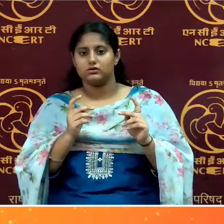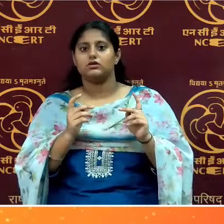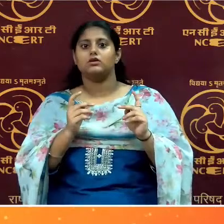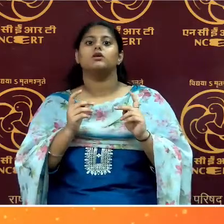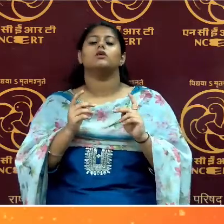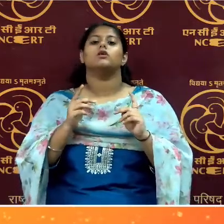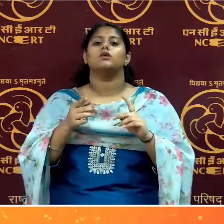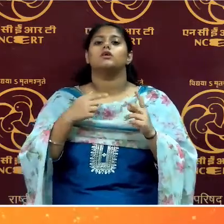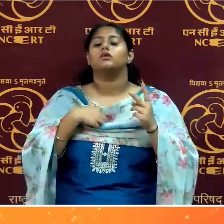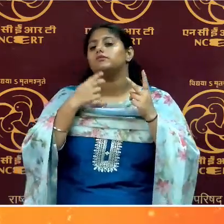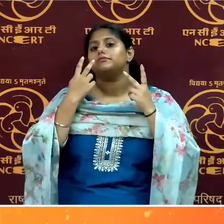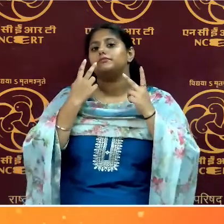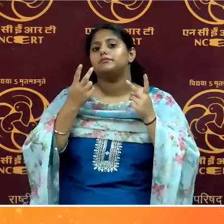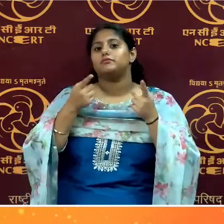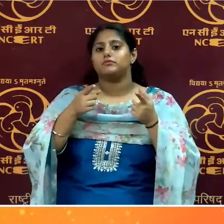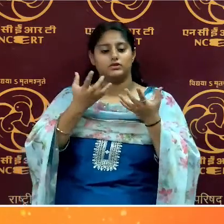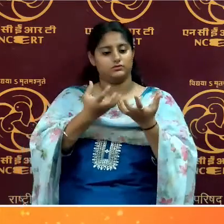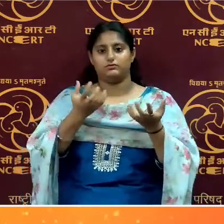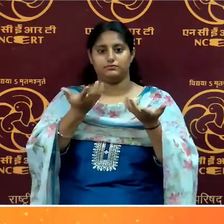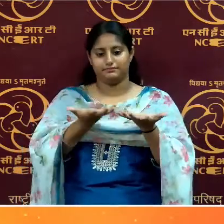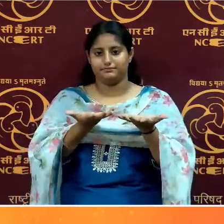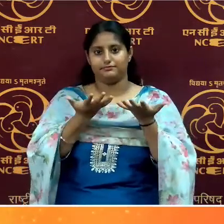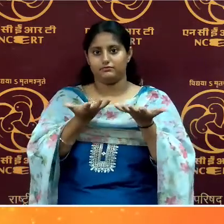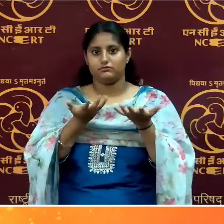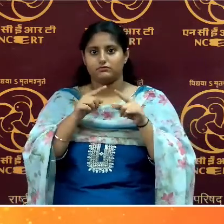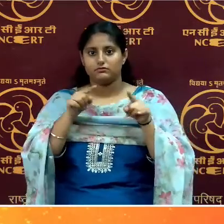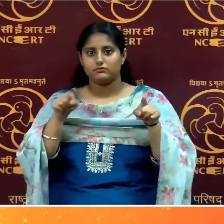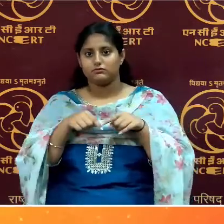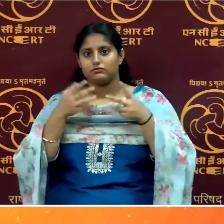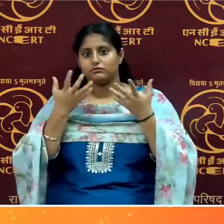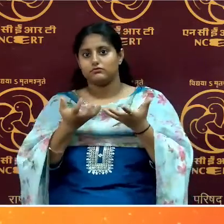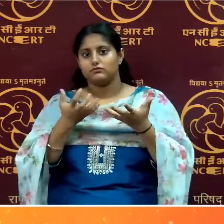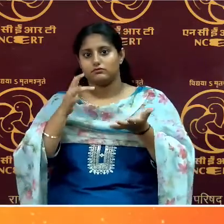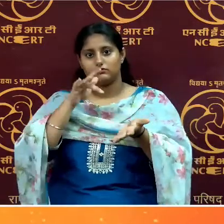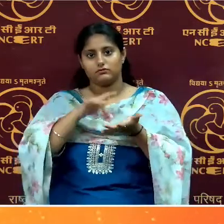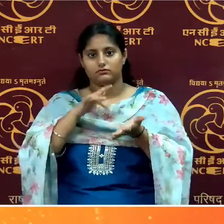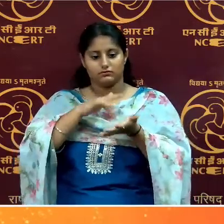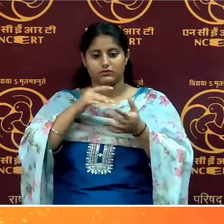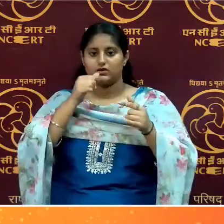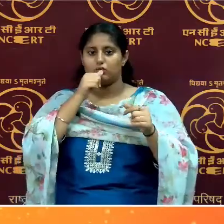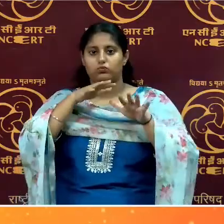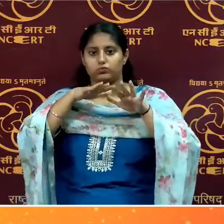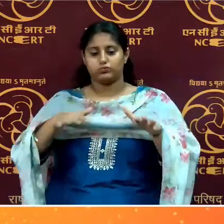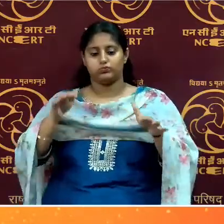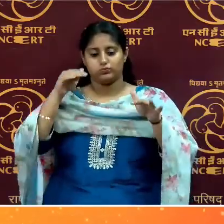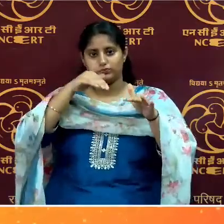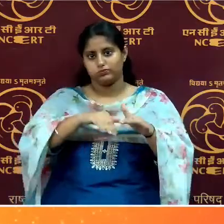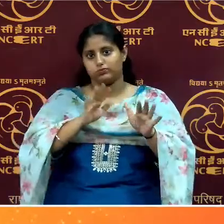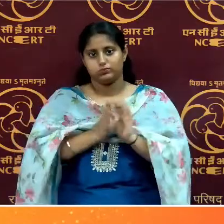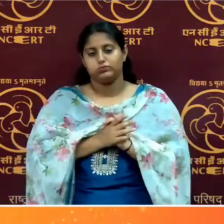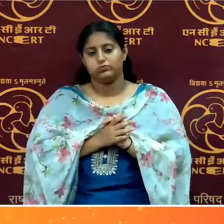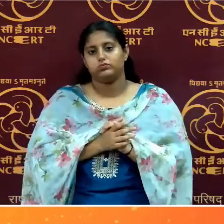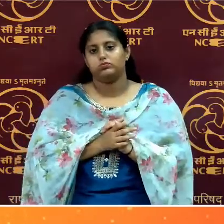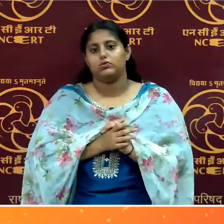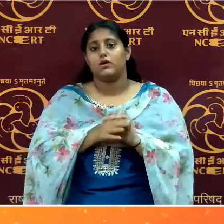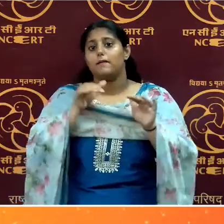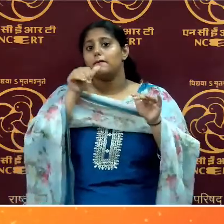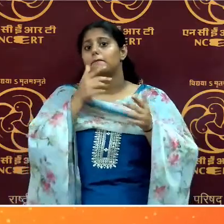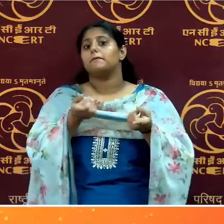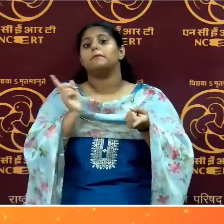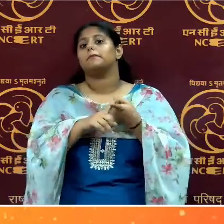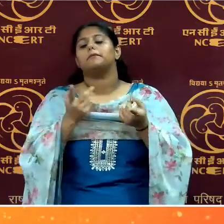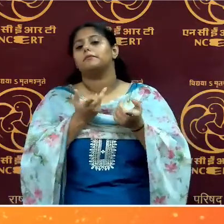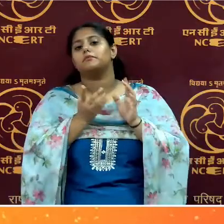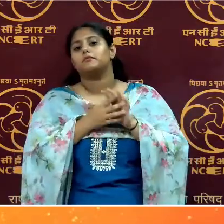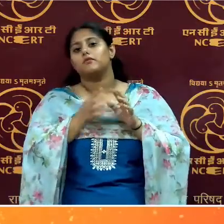So say this is an object and I placed it in the water. Right. Now what will happen